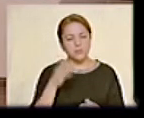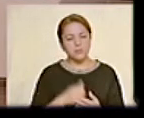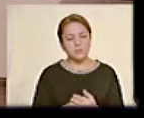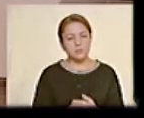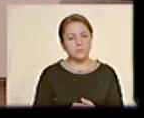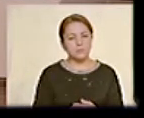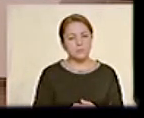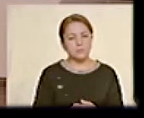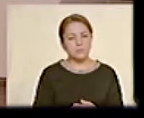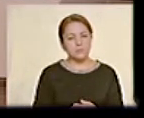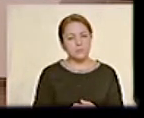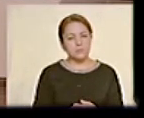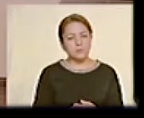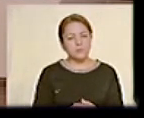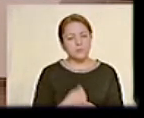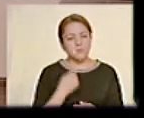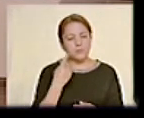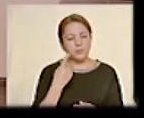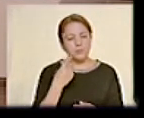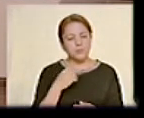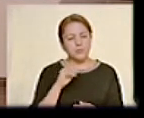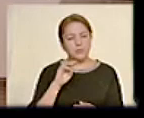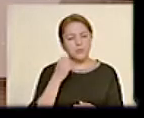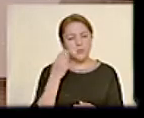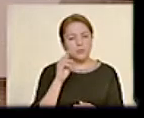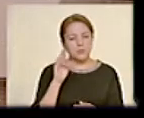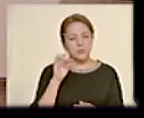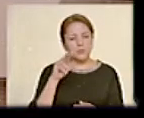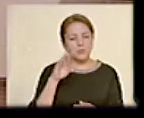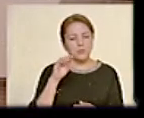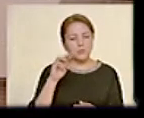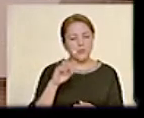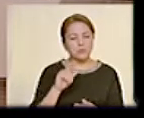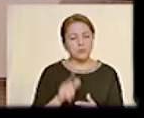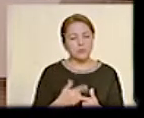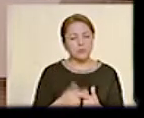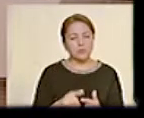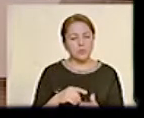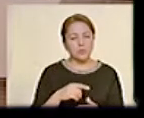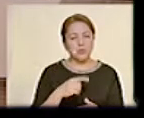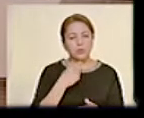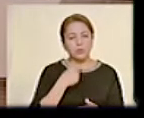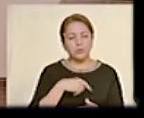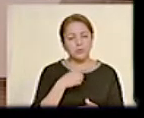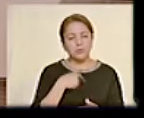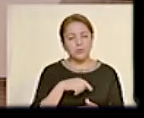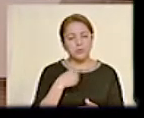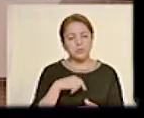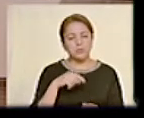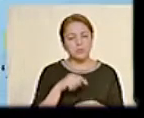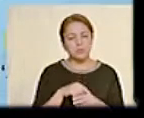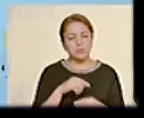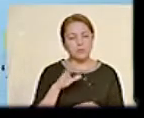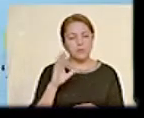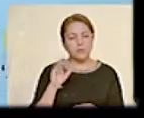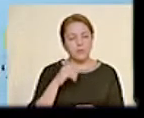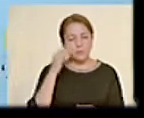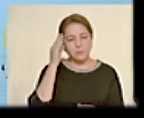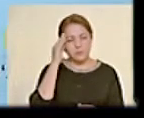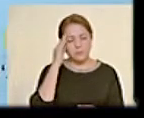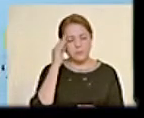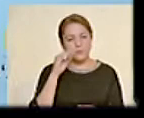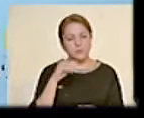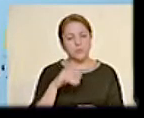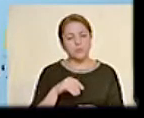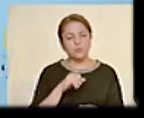Demak, bitta tashkilot yoki xususiy shaxsga tegishli va mazmuniga ko'ra o'zaro bog'langan